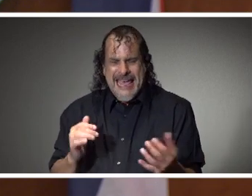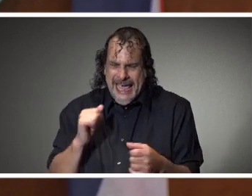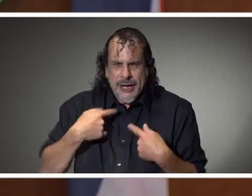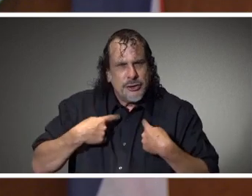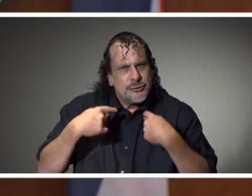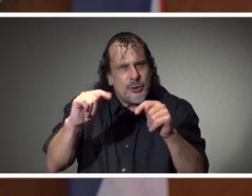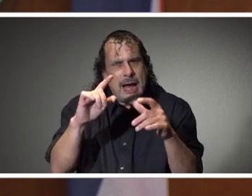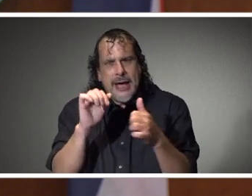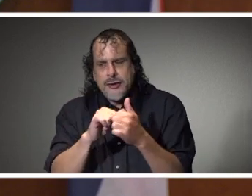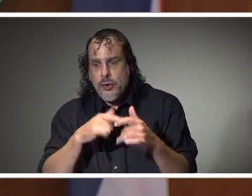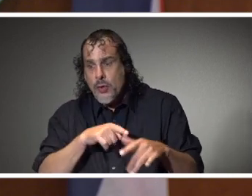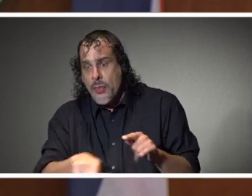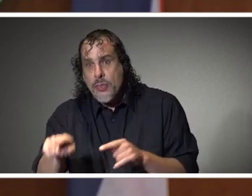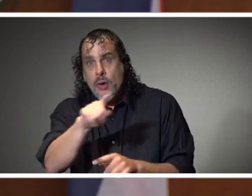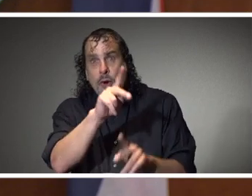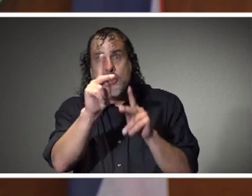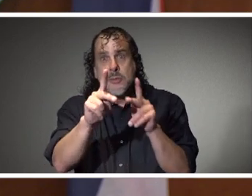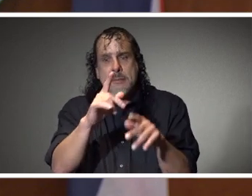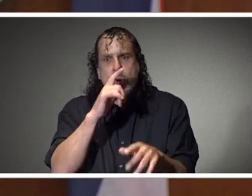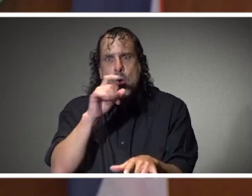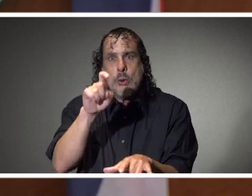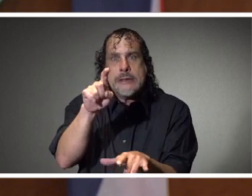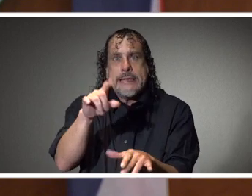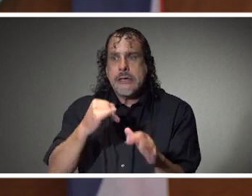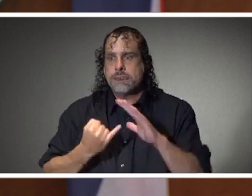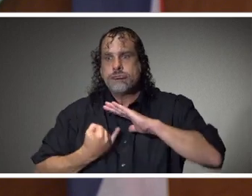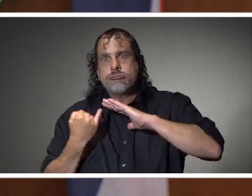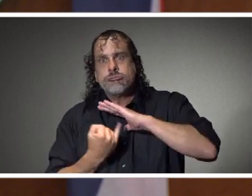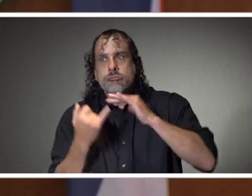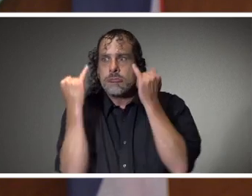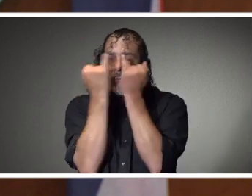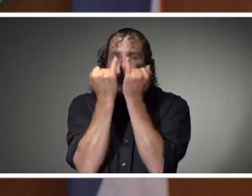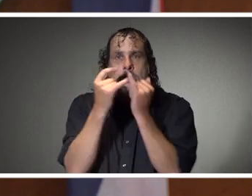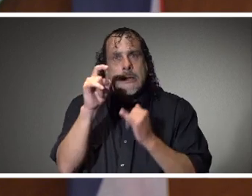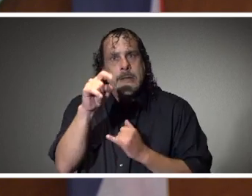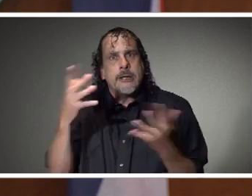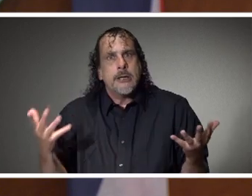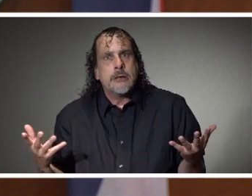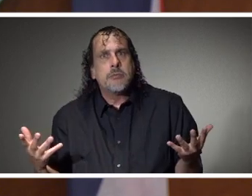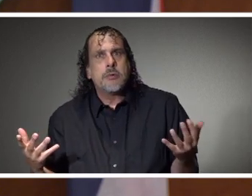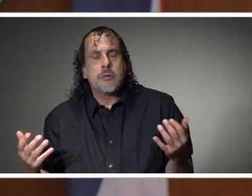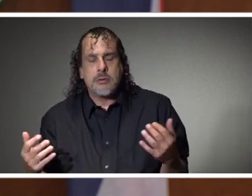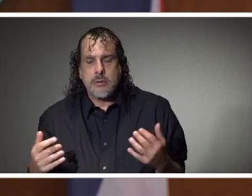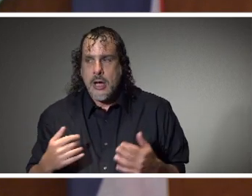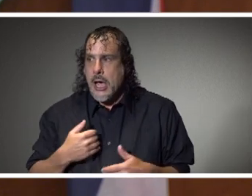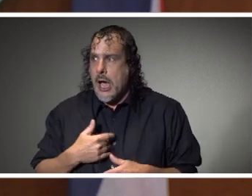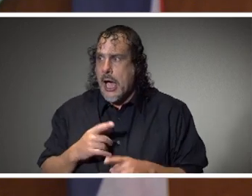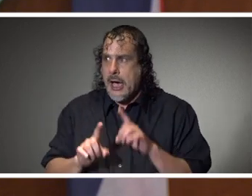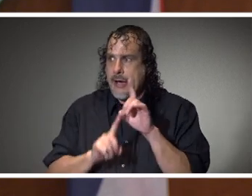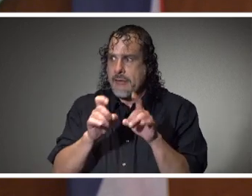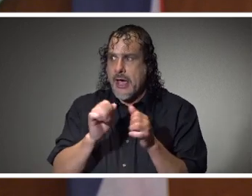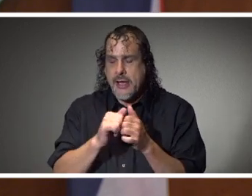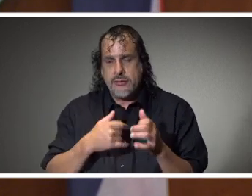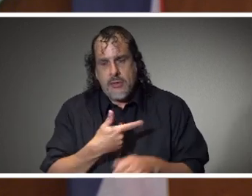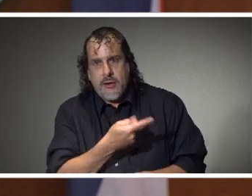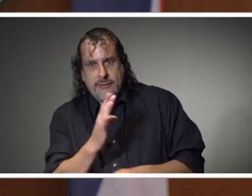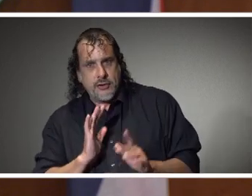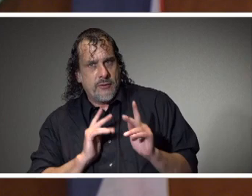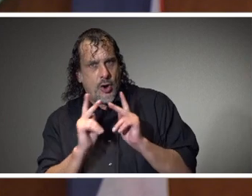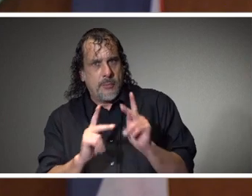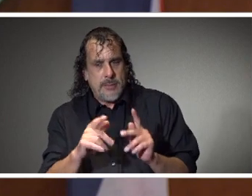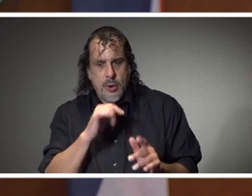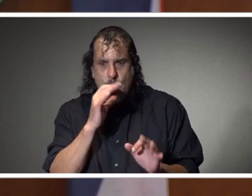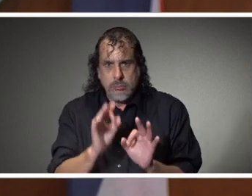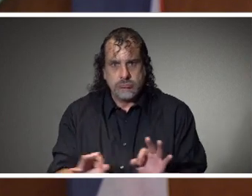to reach out to those who may need you. I asked a few of our leaders who are doing important work in this